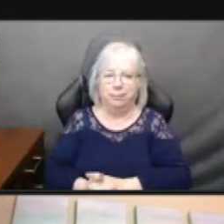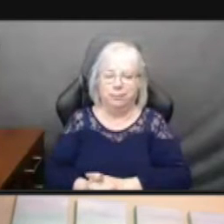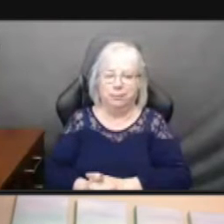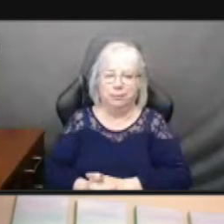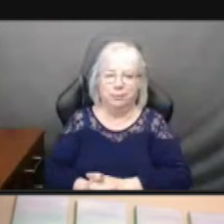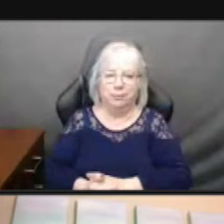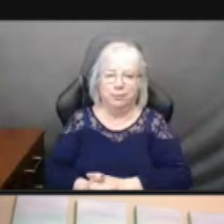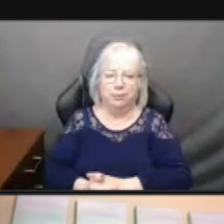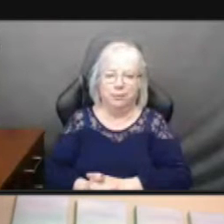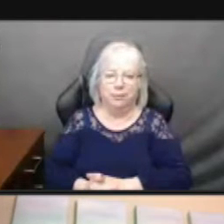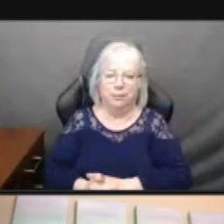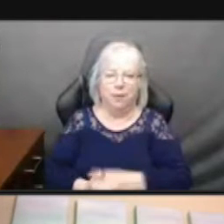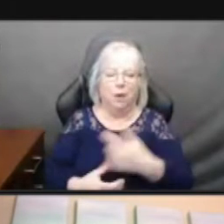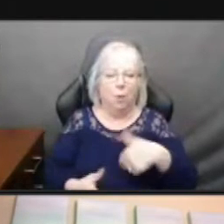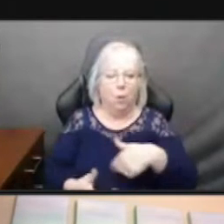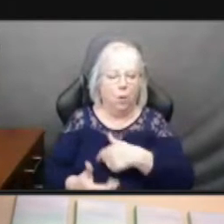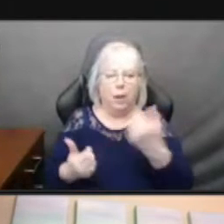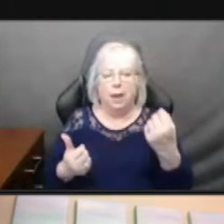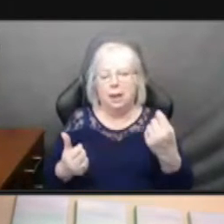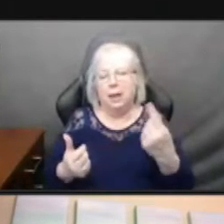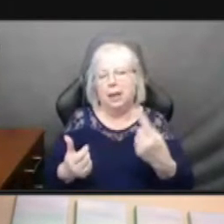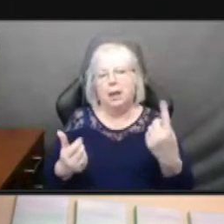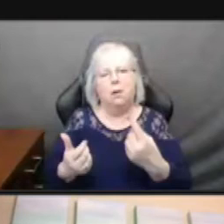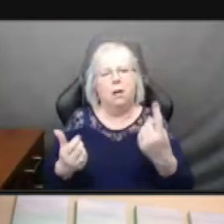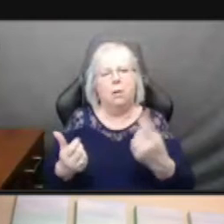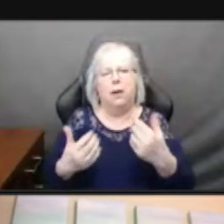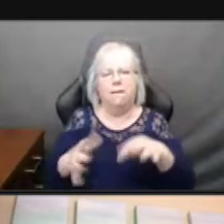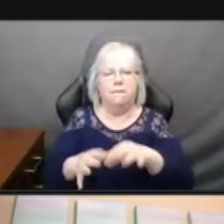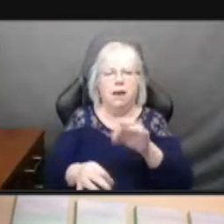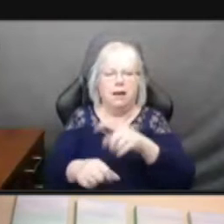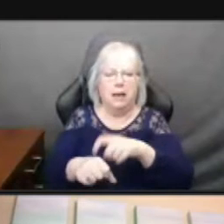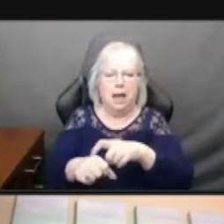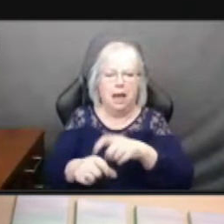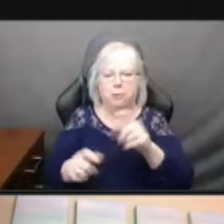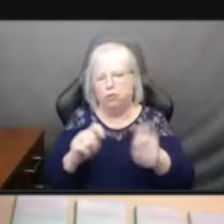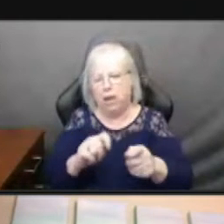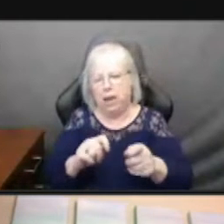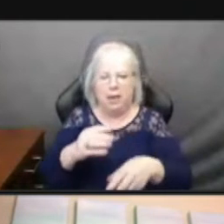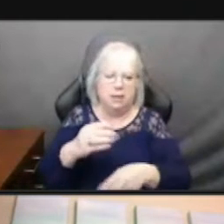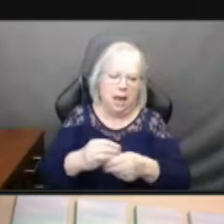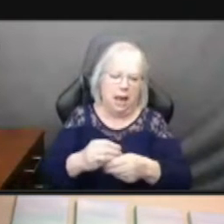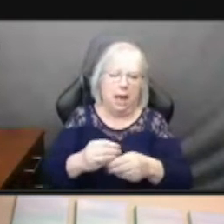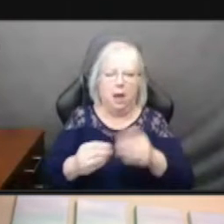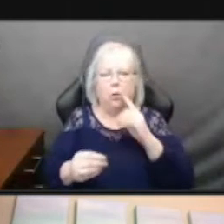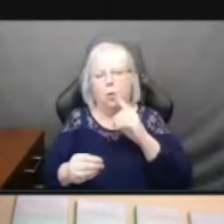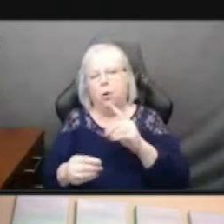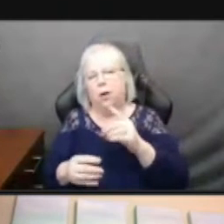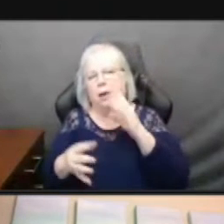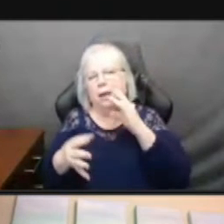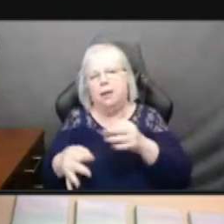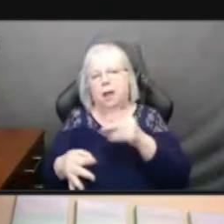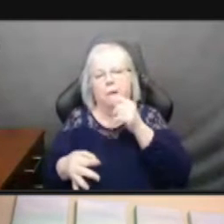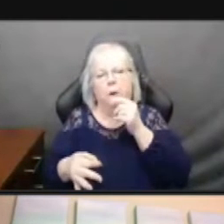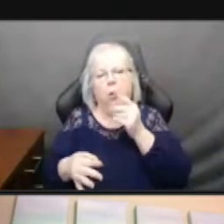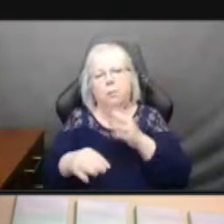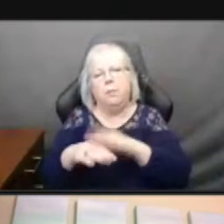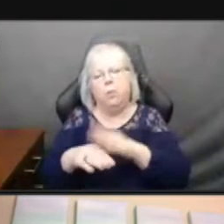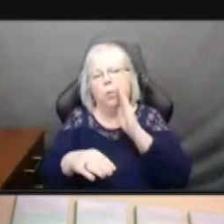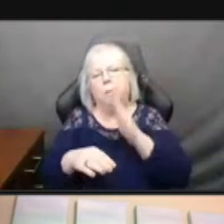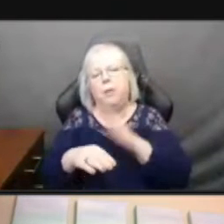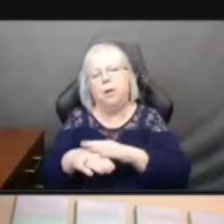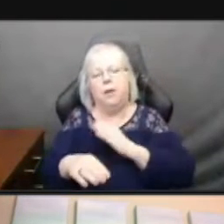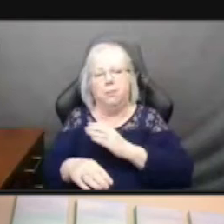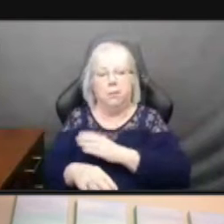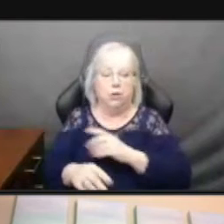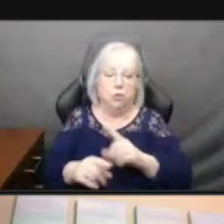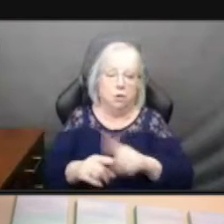always have time to change or add or deal with the makeup of the committee, but the resolution in of itself speaks to what